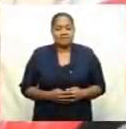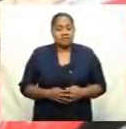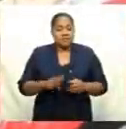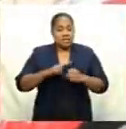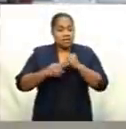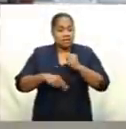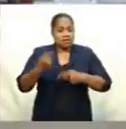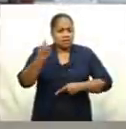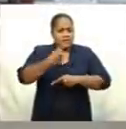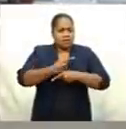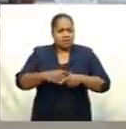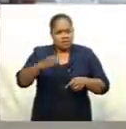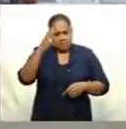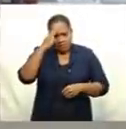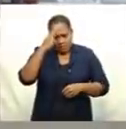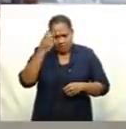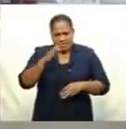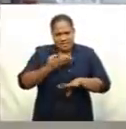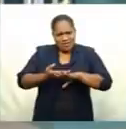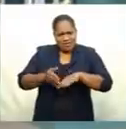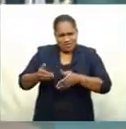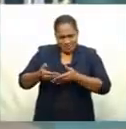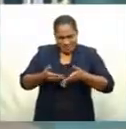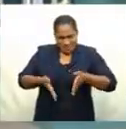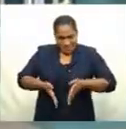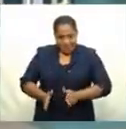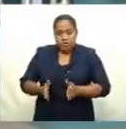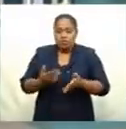In the news tonight, mothers and newborns transferred to Lautoka.